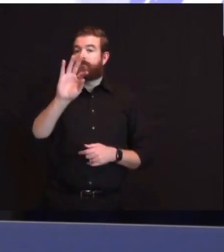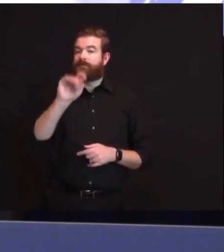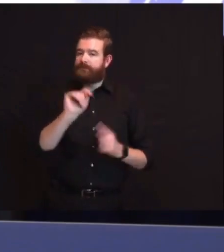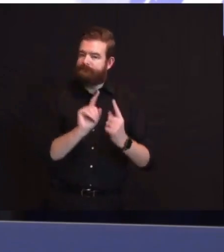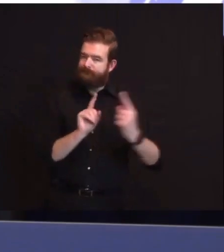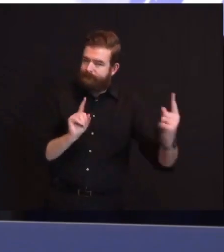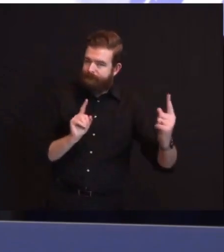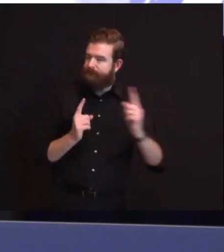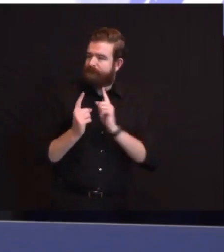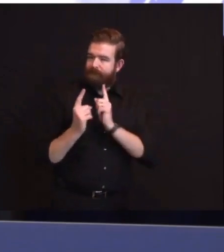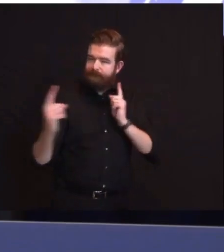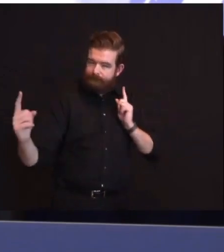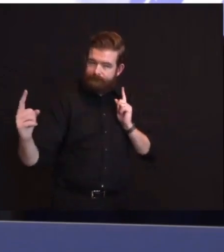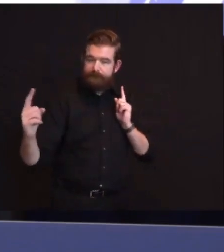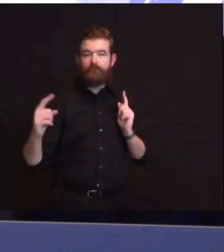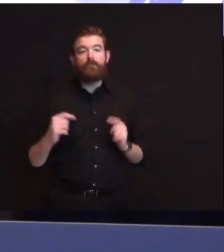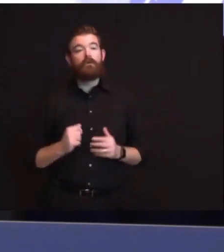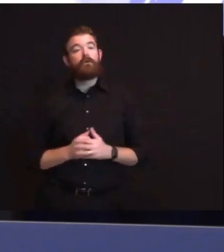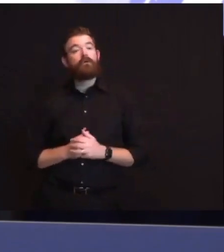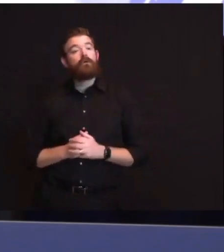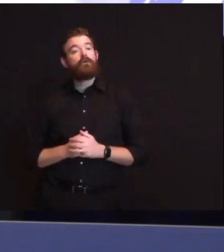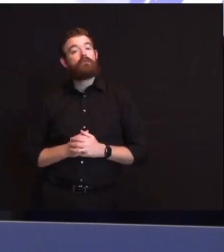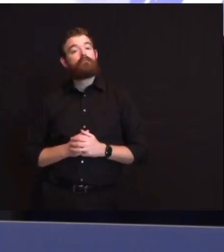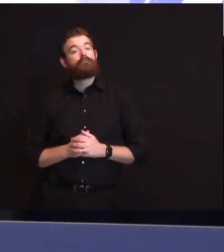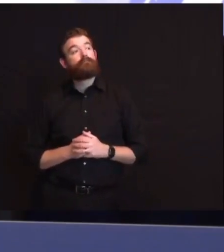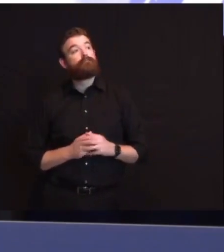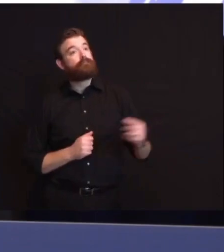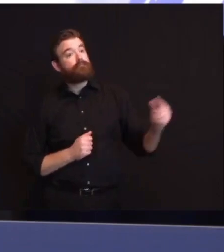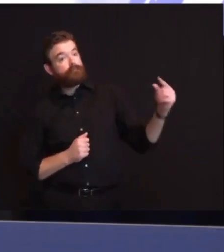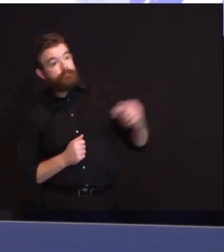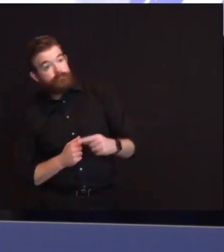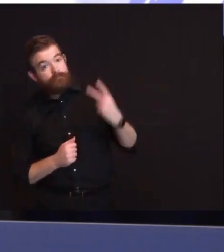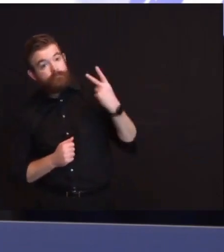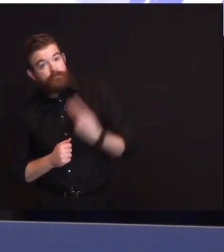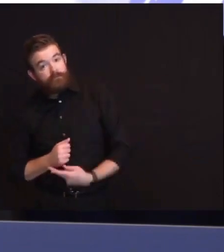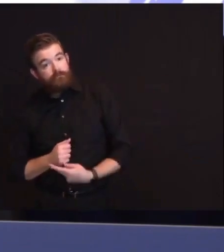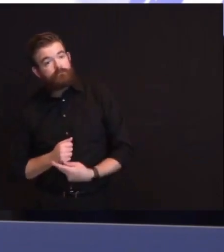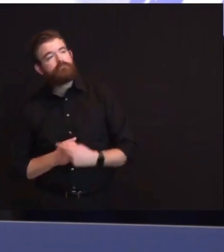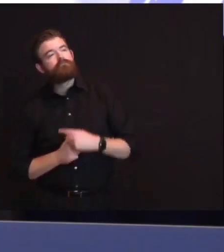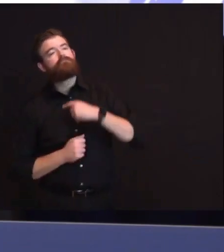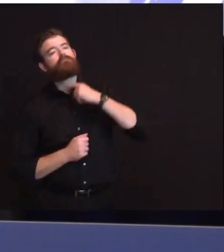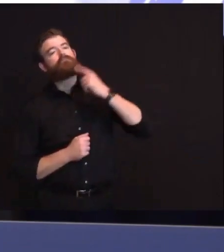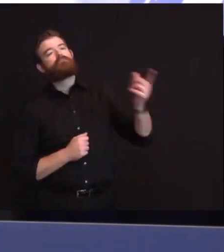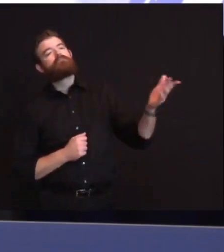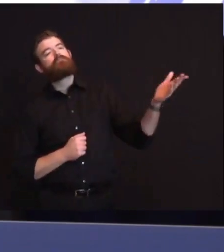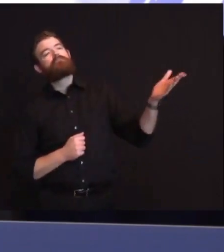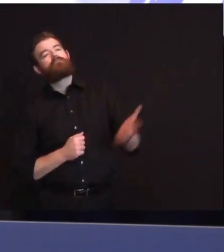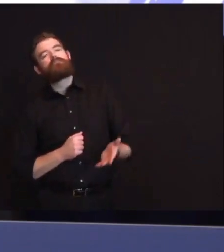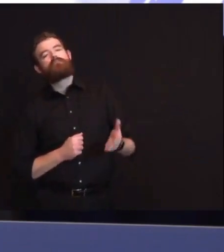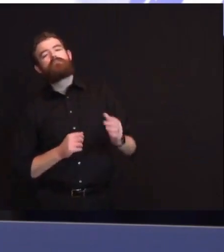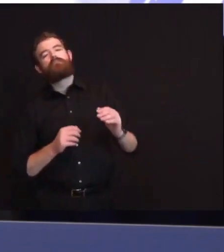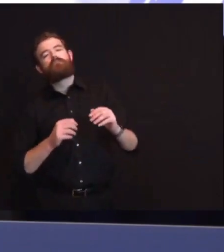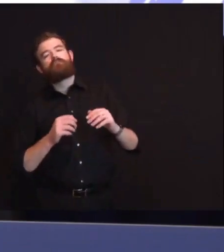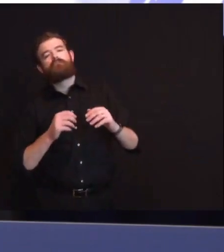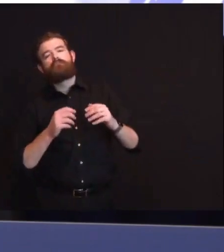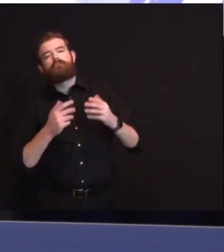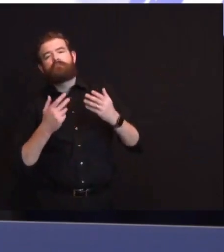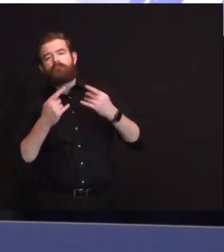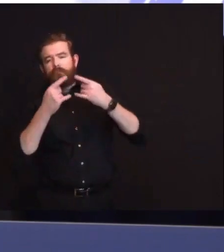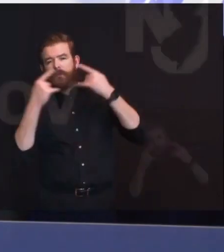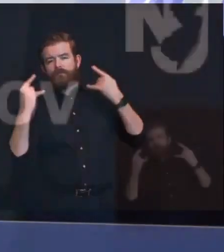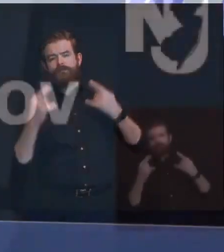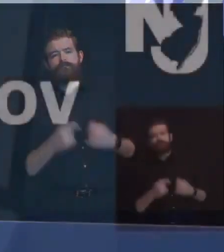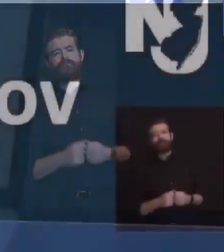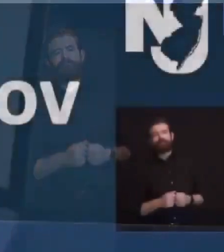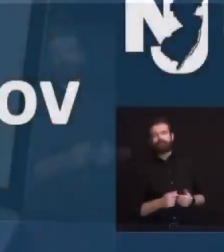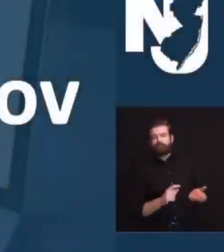to help you and others stay healthy. For example, extra masks and hand sanitizer. Gatherings with more people